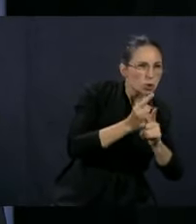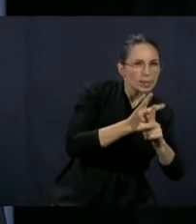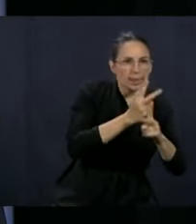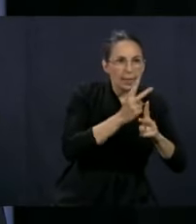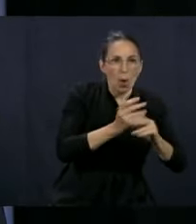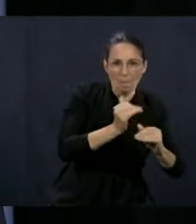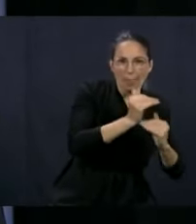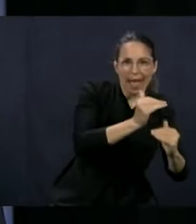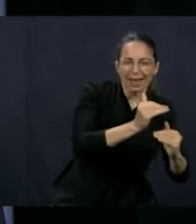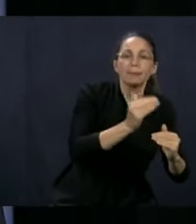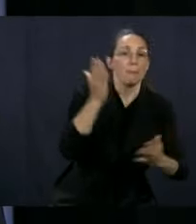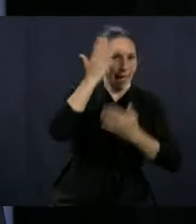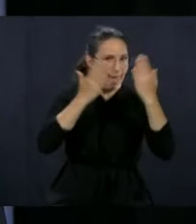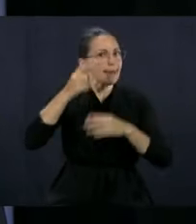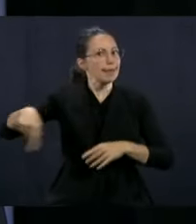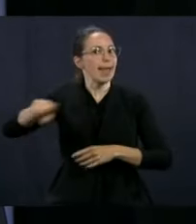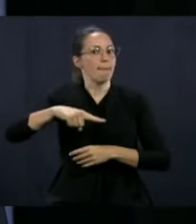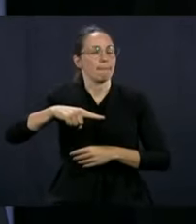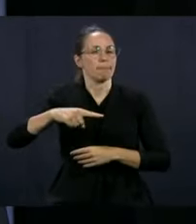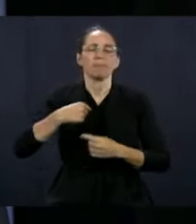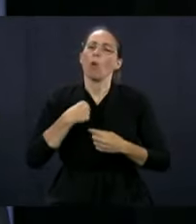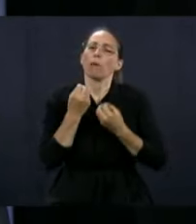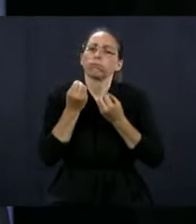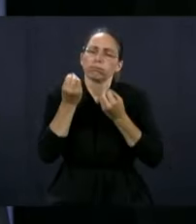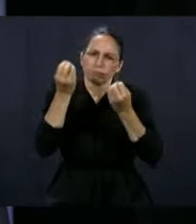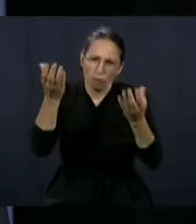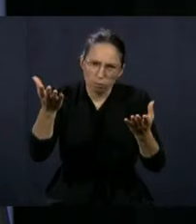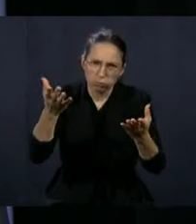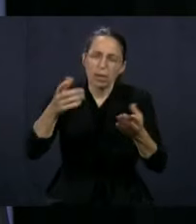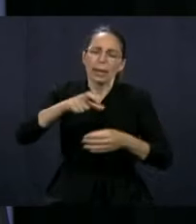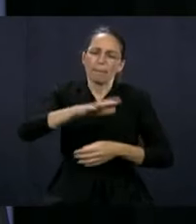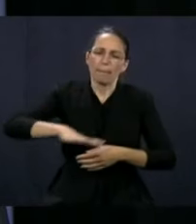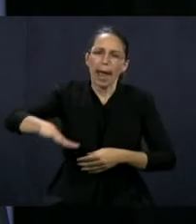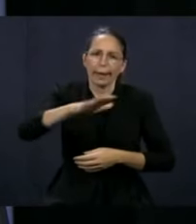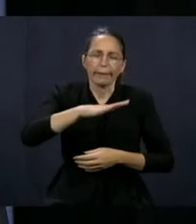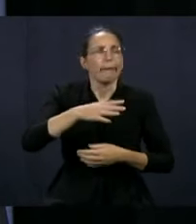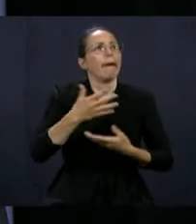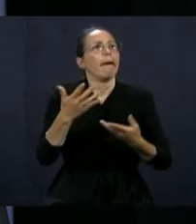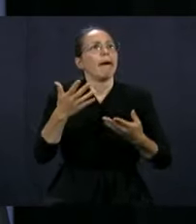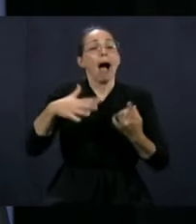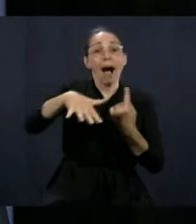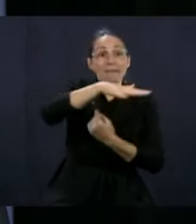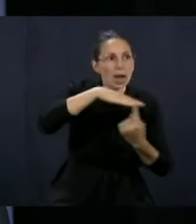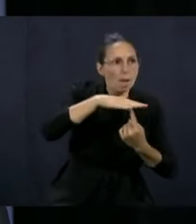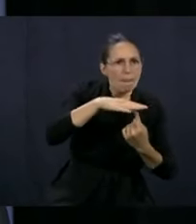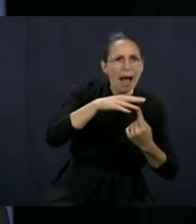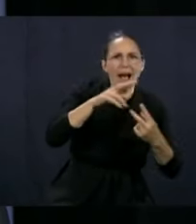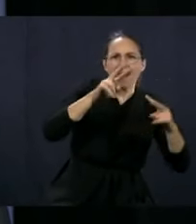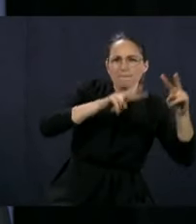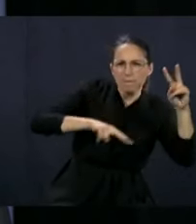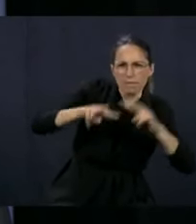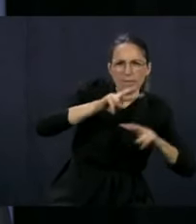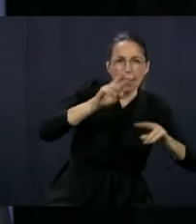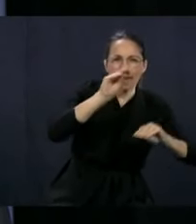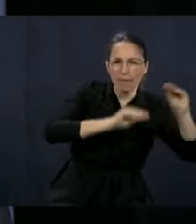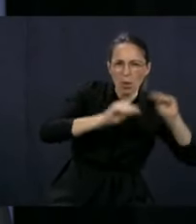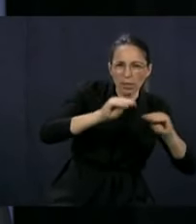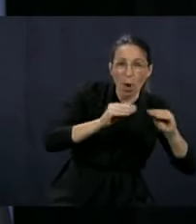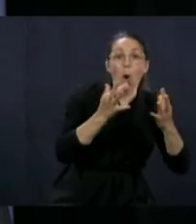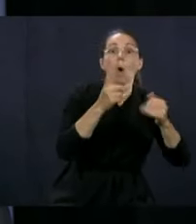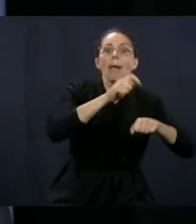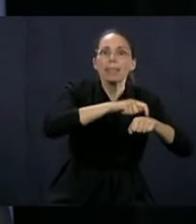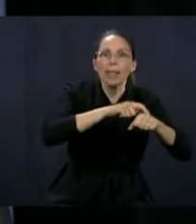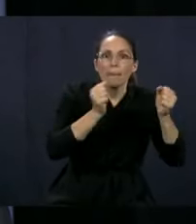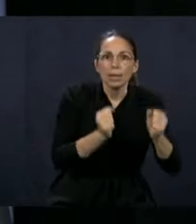environmental evaluations. I just want to let you know that in Quebec, those can take up to 11 months.